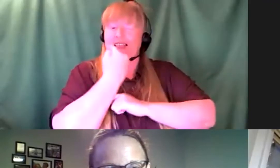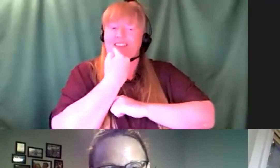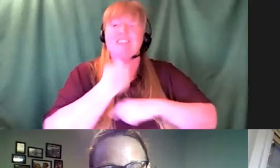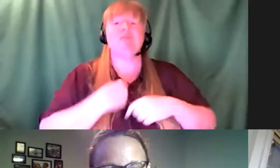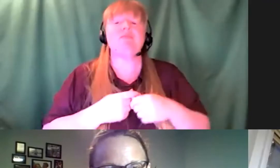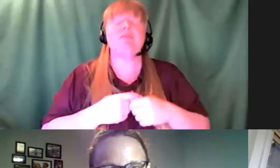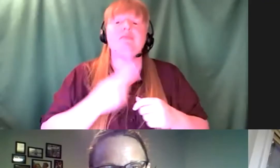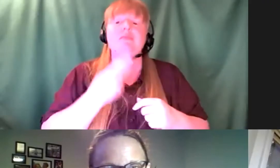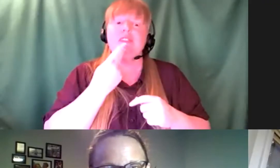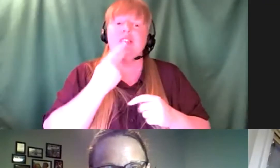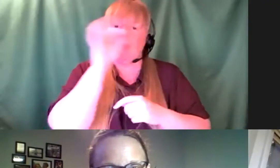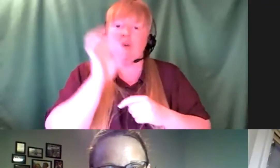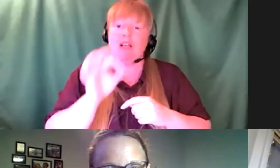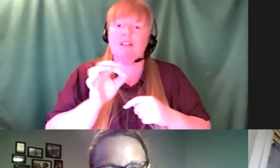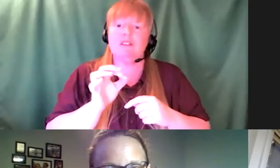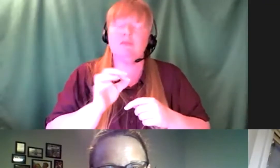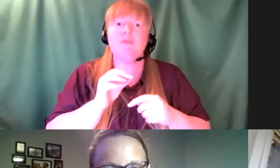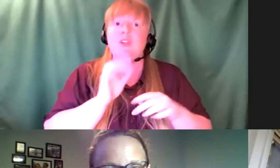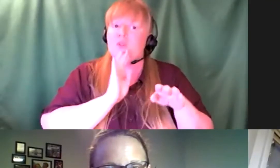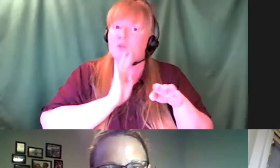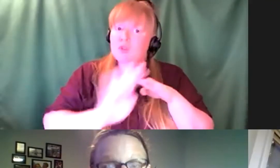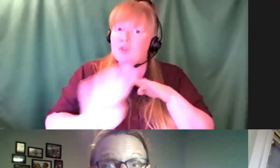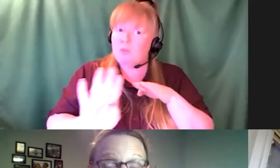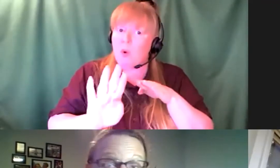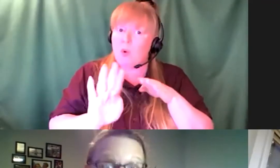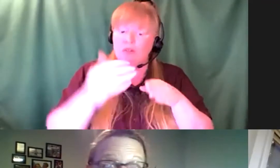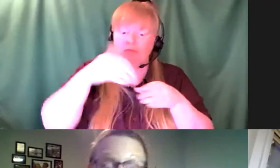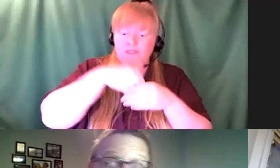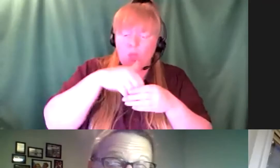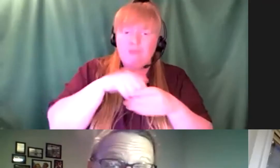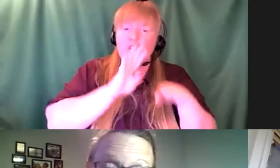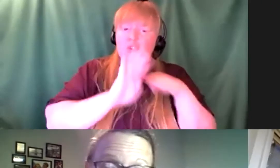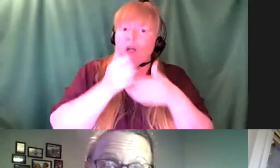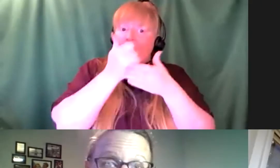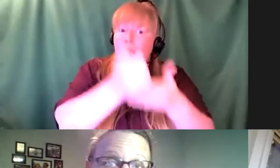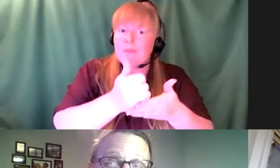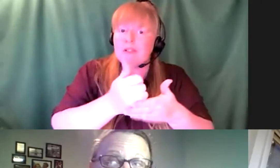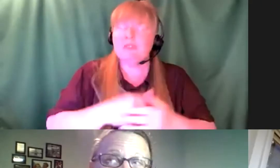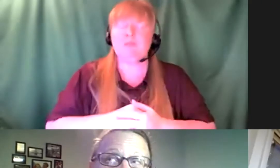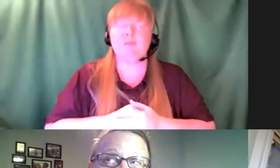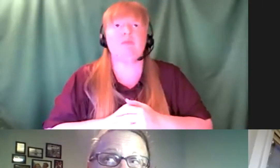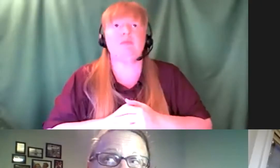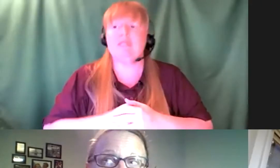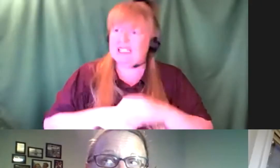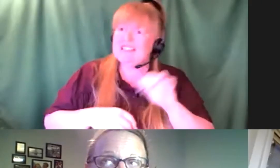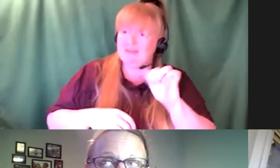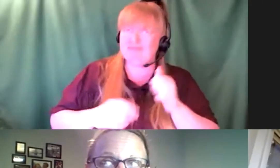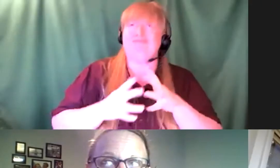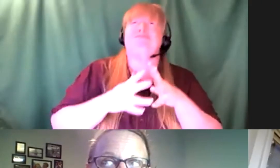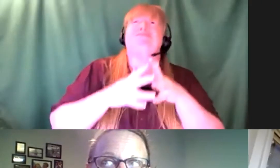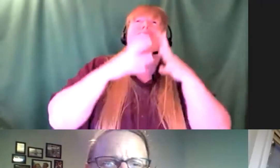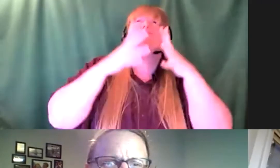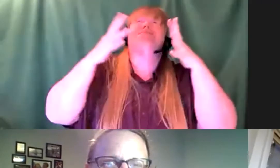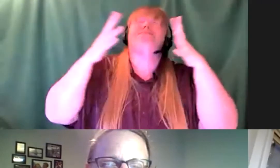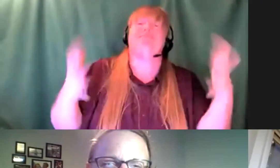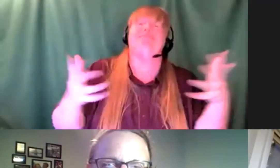question: did getting into sport help you? Yeah, I think it did massively help me. I think, you know, sometimes in our lives we have